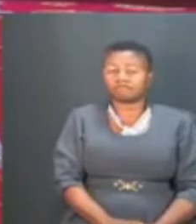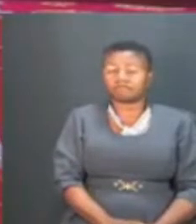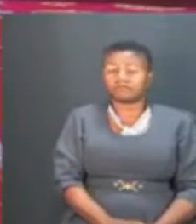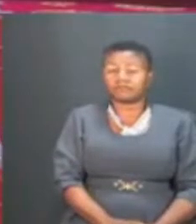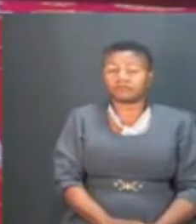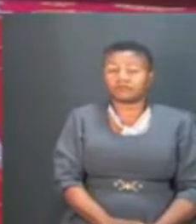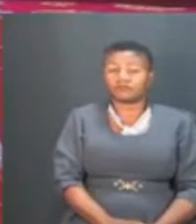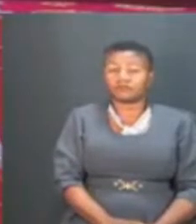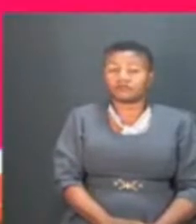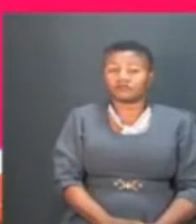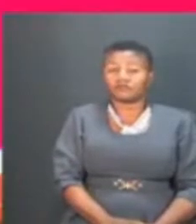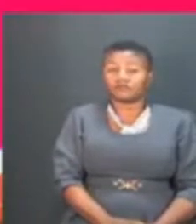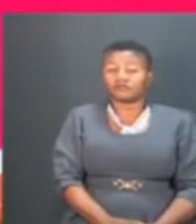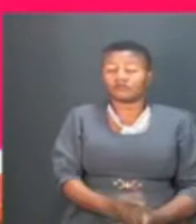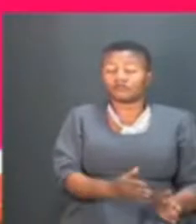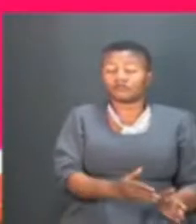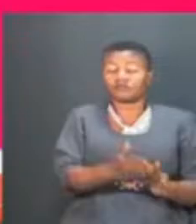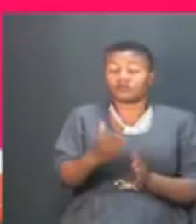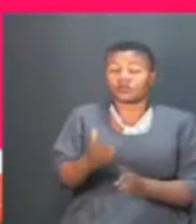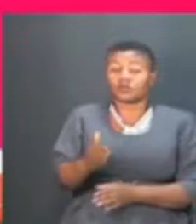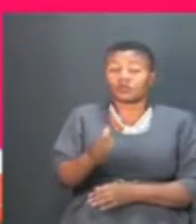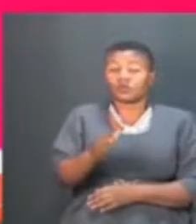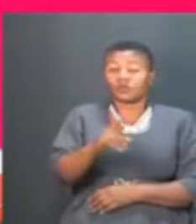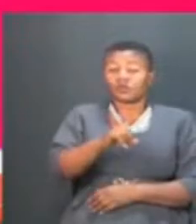Members, let's move to question number 515.